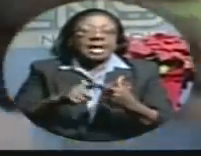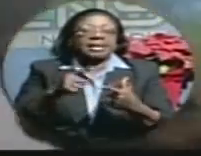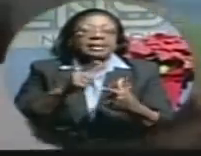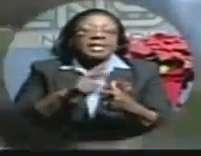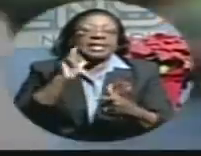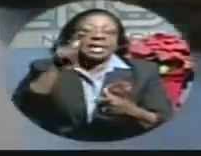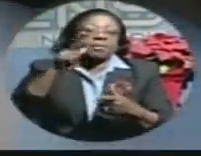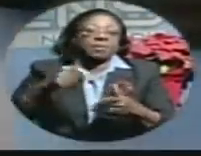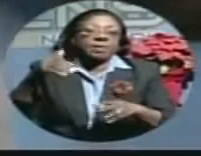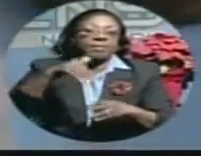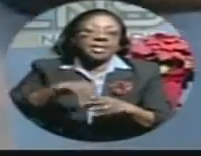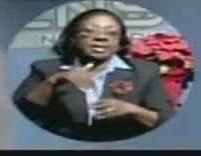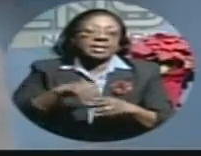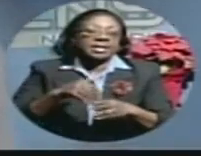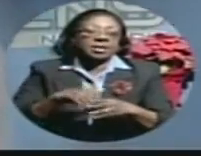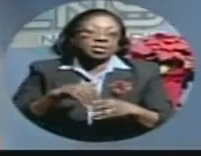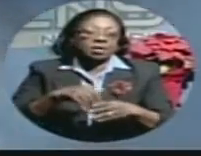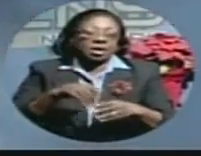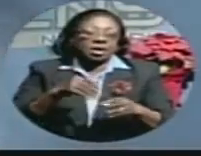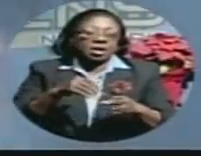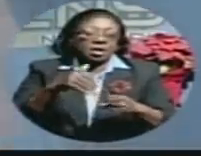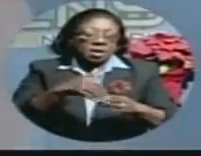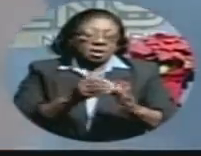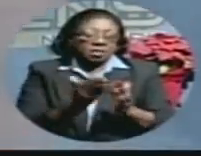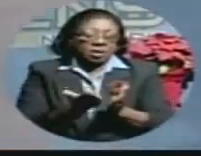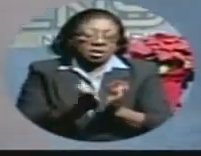be placed into this jacket